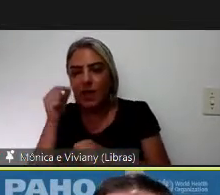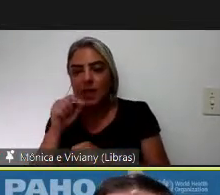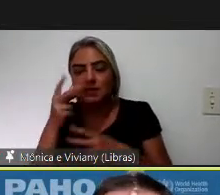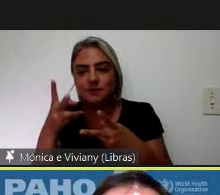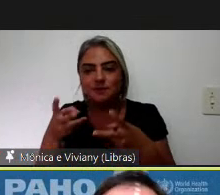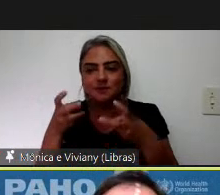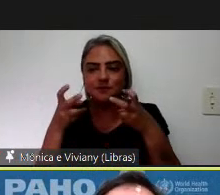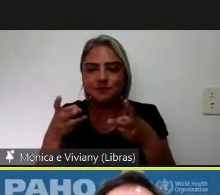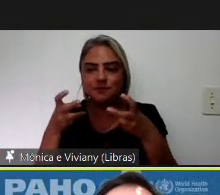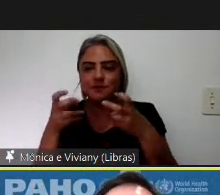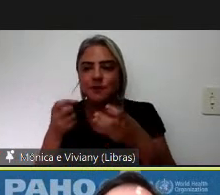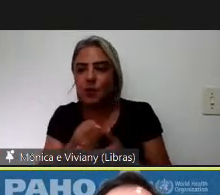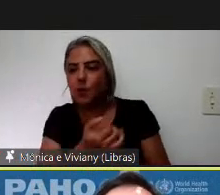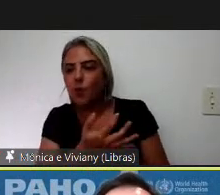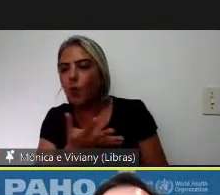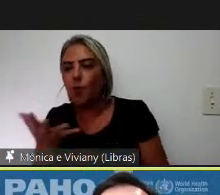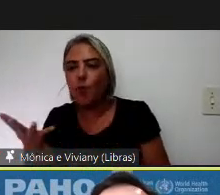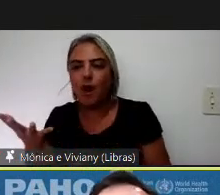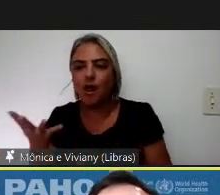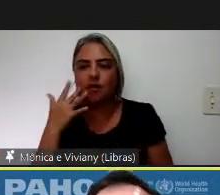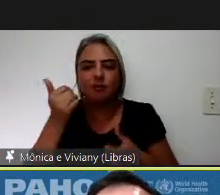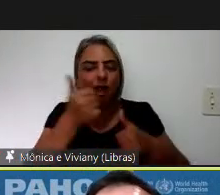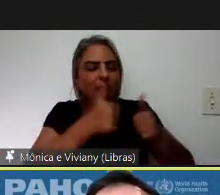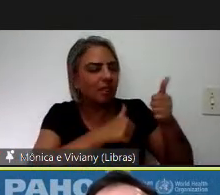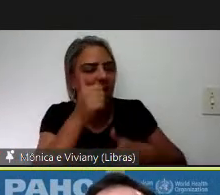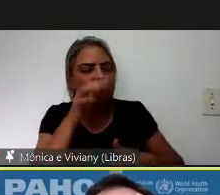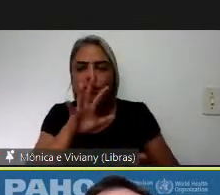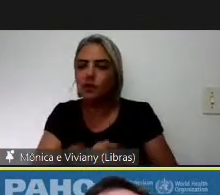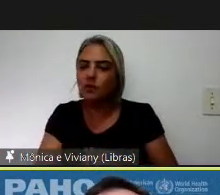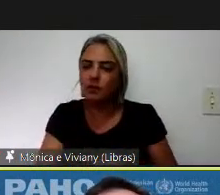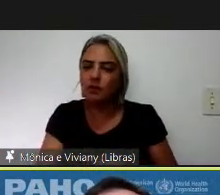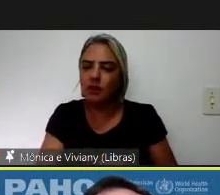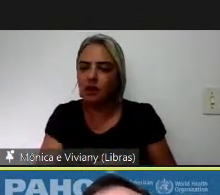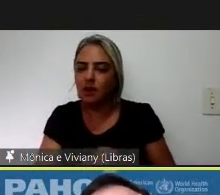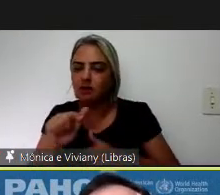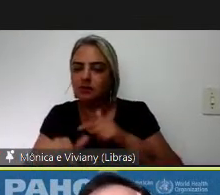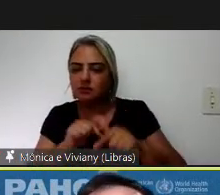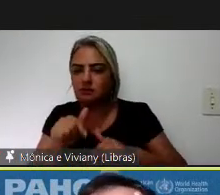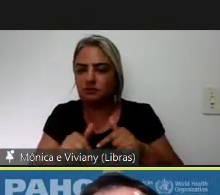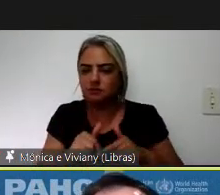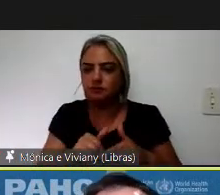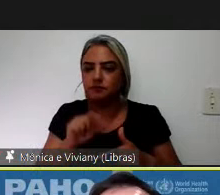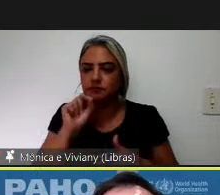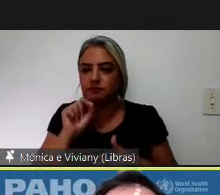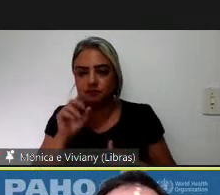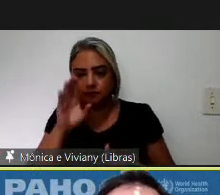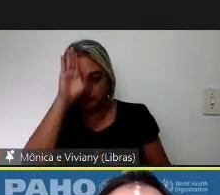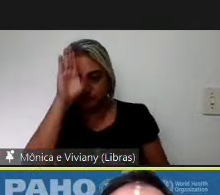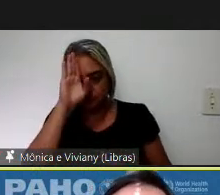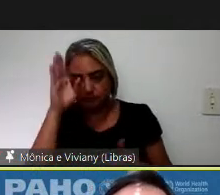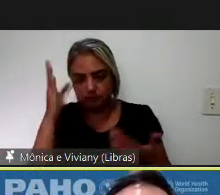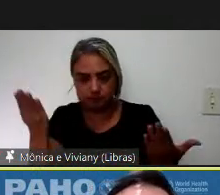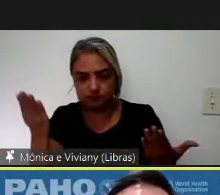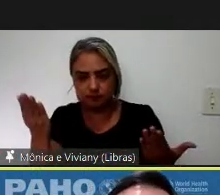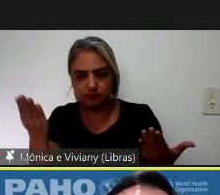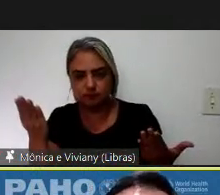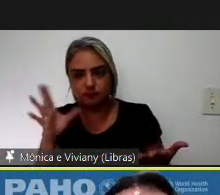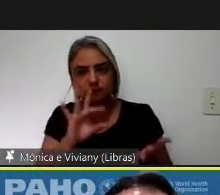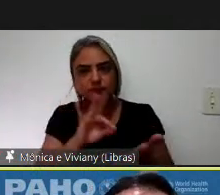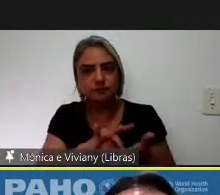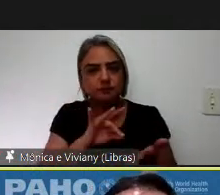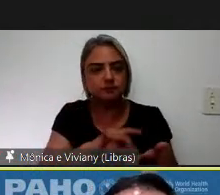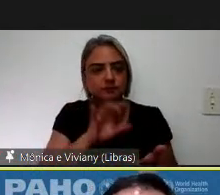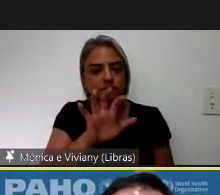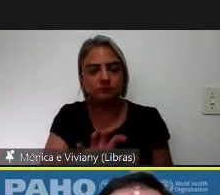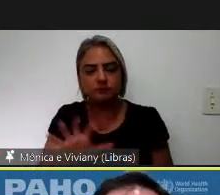strengthen it. There is a duty to see which are, make this analysis of these opportunities that are appearing, there are established priorities